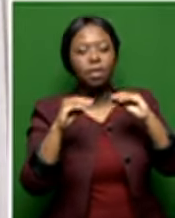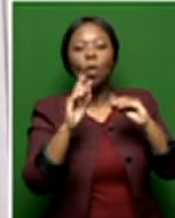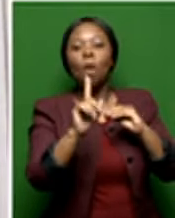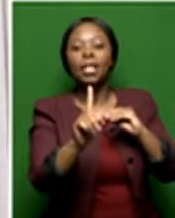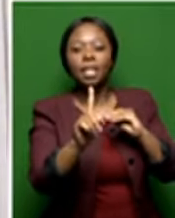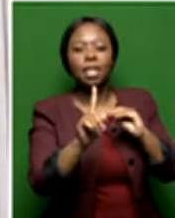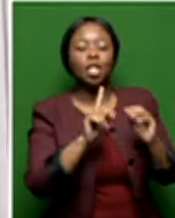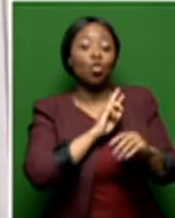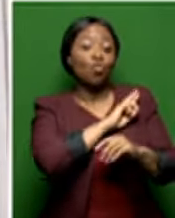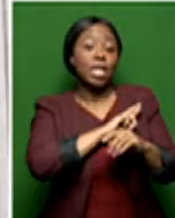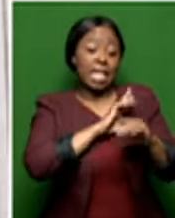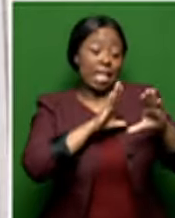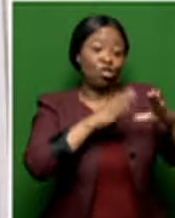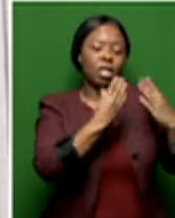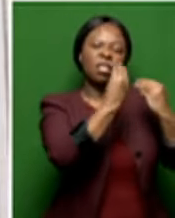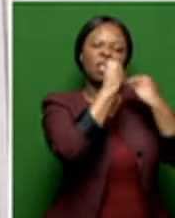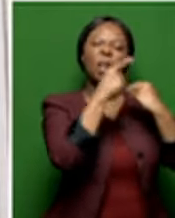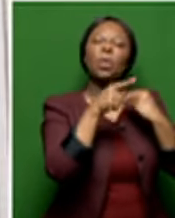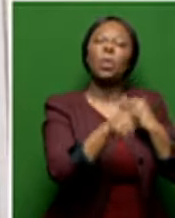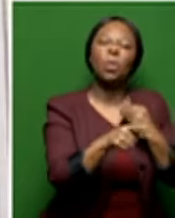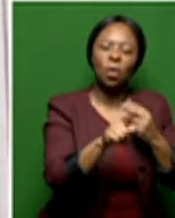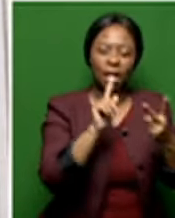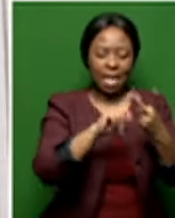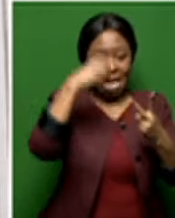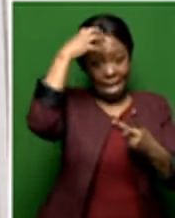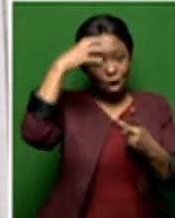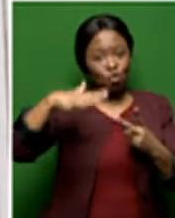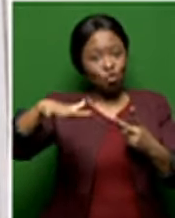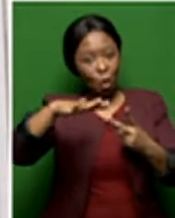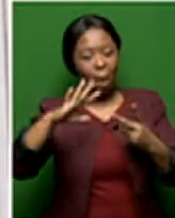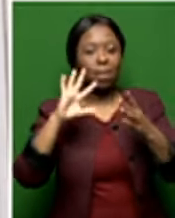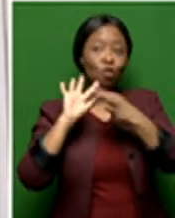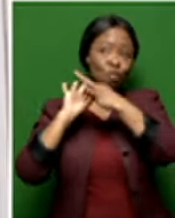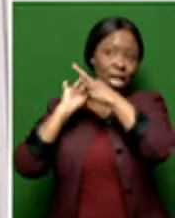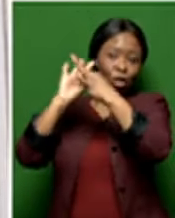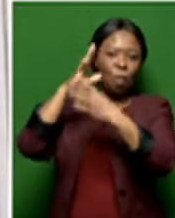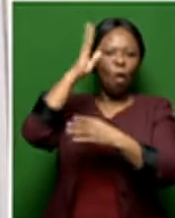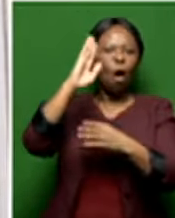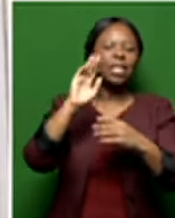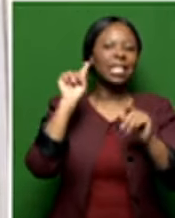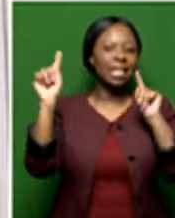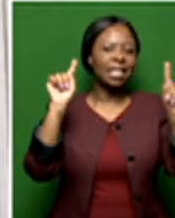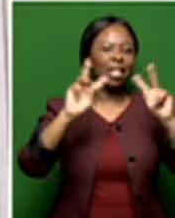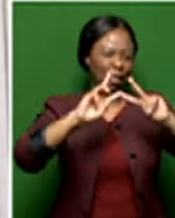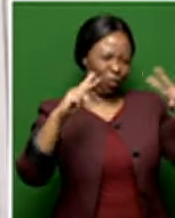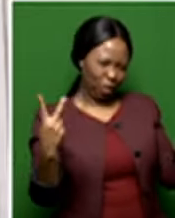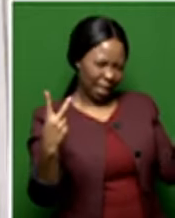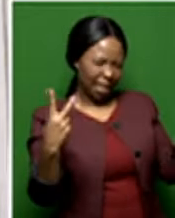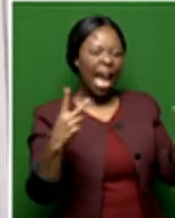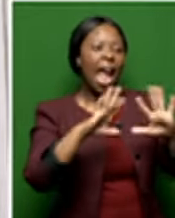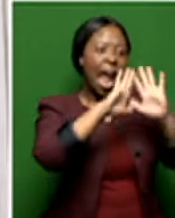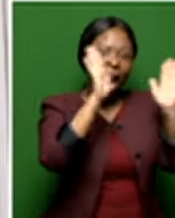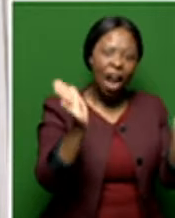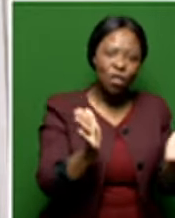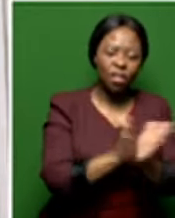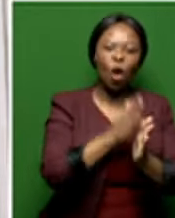taught in the religion and the kingdom of God and having a relationship with God are two different things. Everything is created by God.